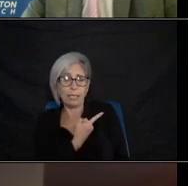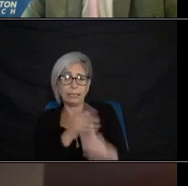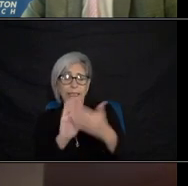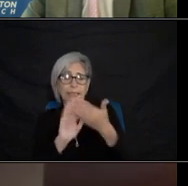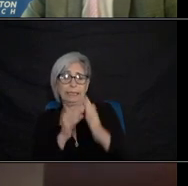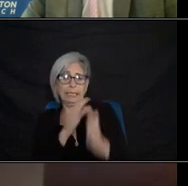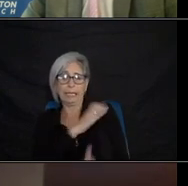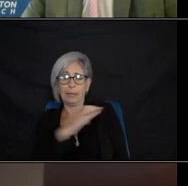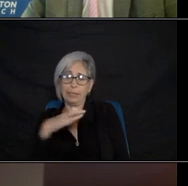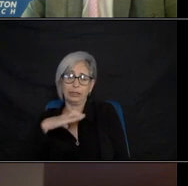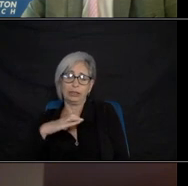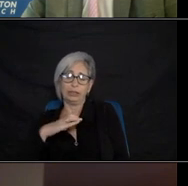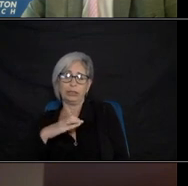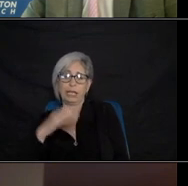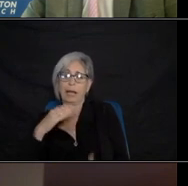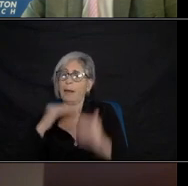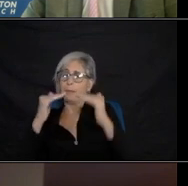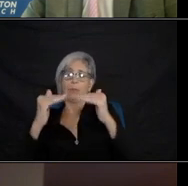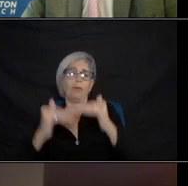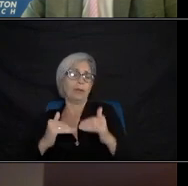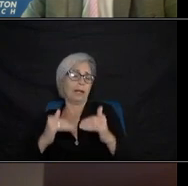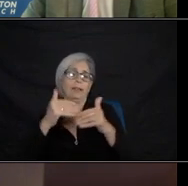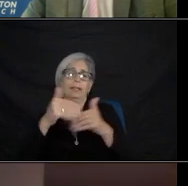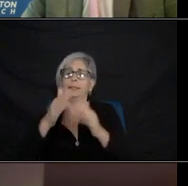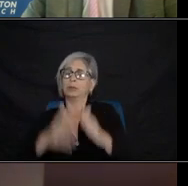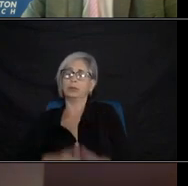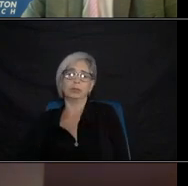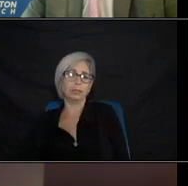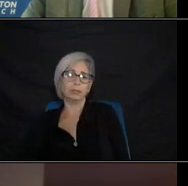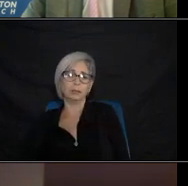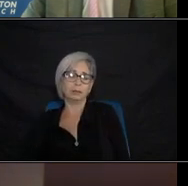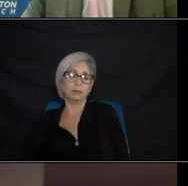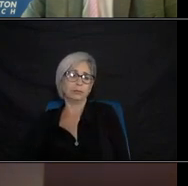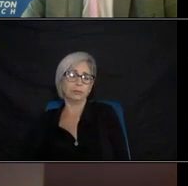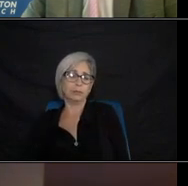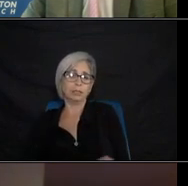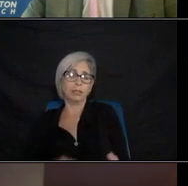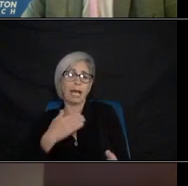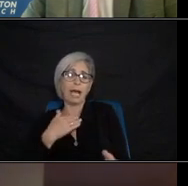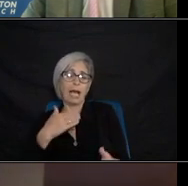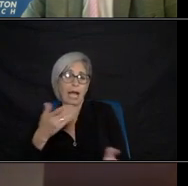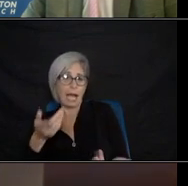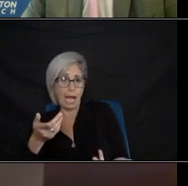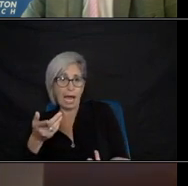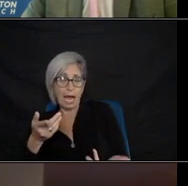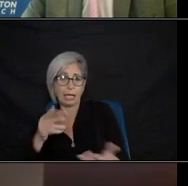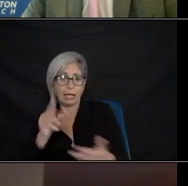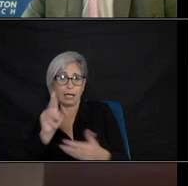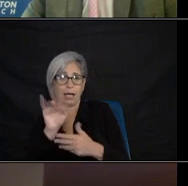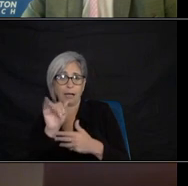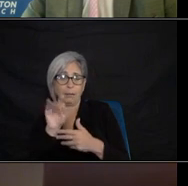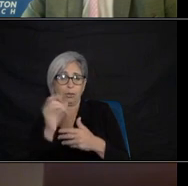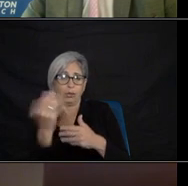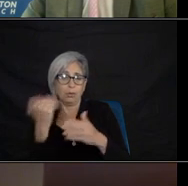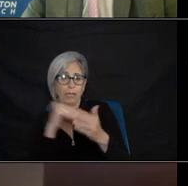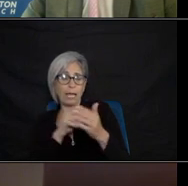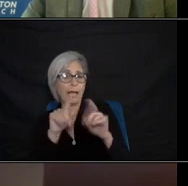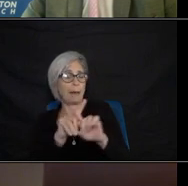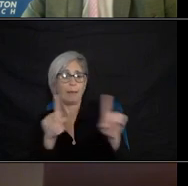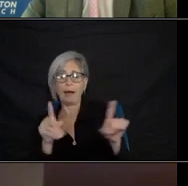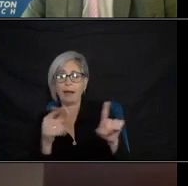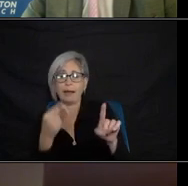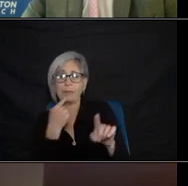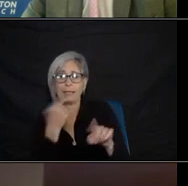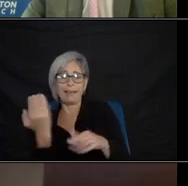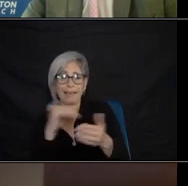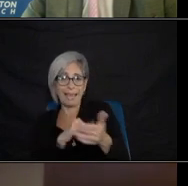commission, I'm gonna have to move on to the next person. So I'm gonna allow you to be unmuted again. But I'm asking again